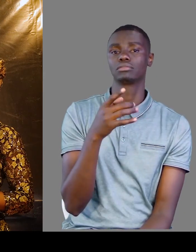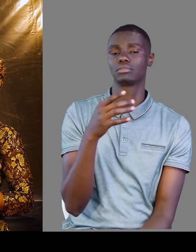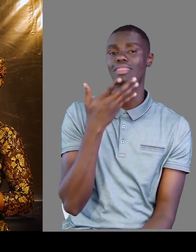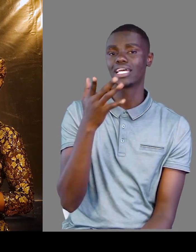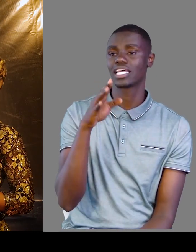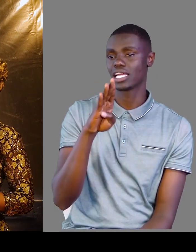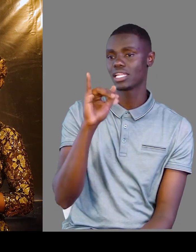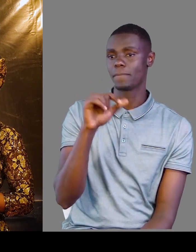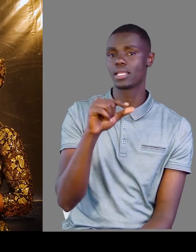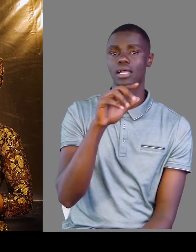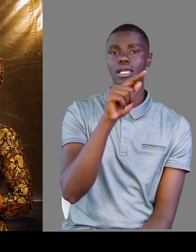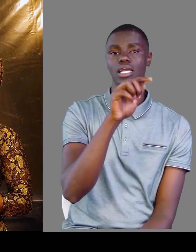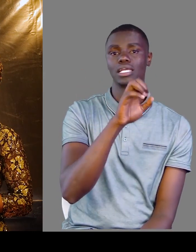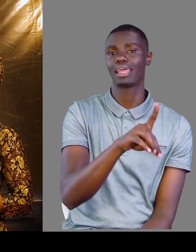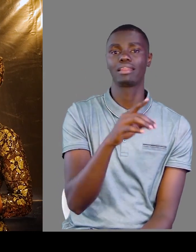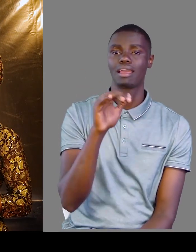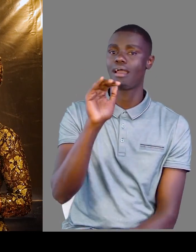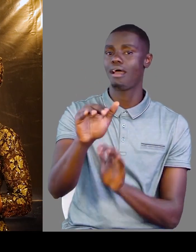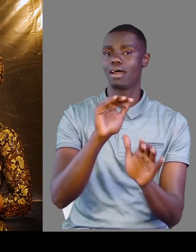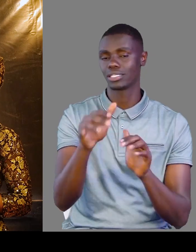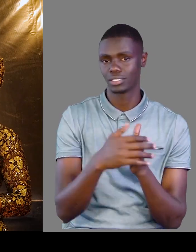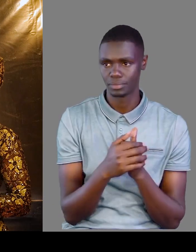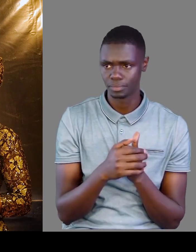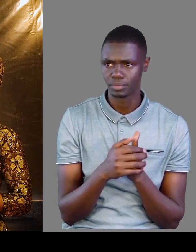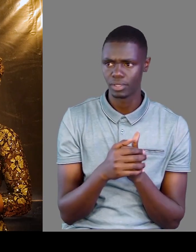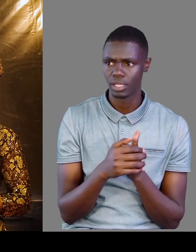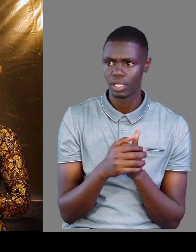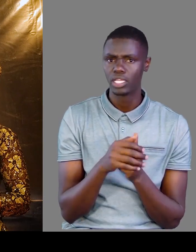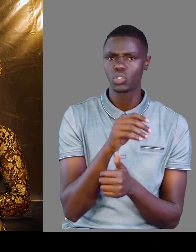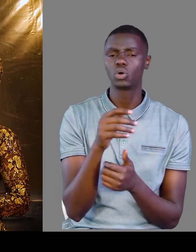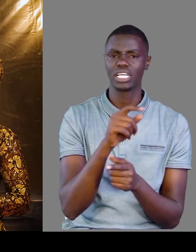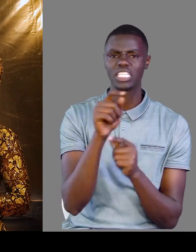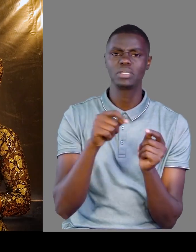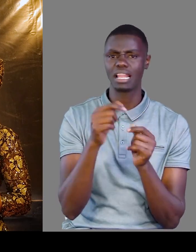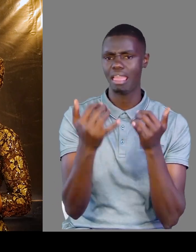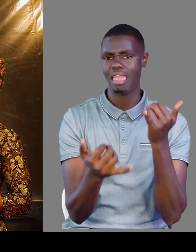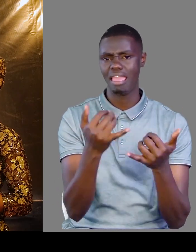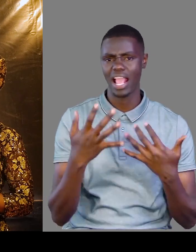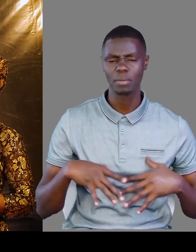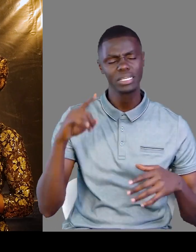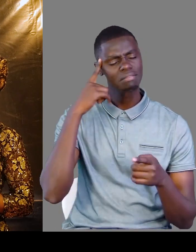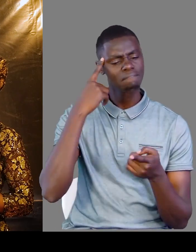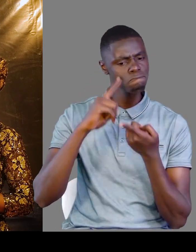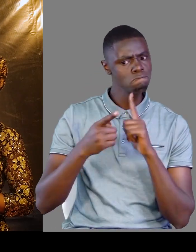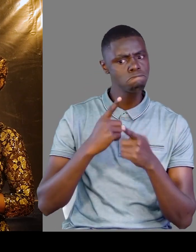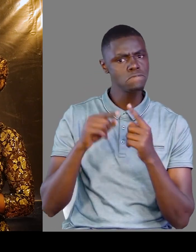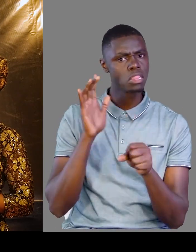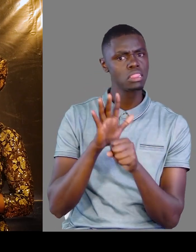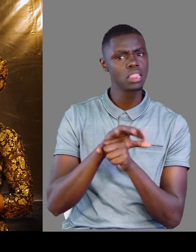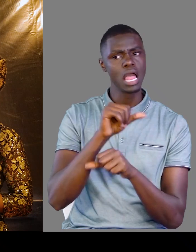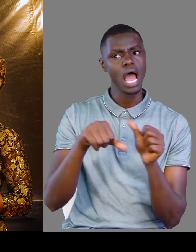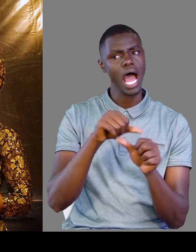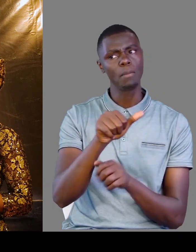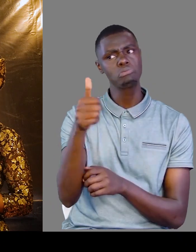So one of the biggest mistakes for many people, not even just young guys, but especially young guys, is thinking too much about what the other people